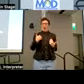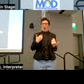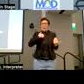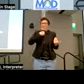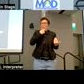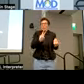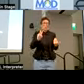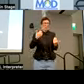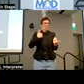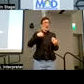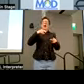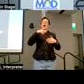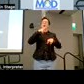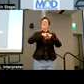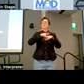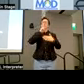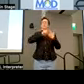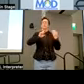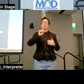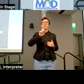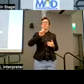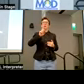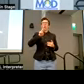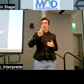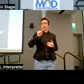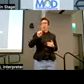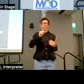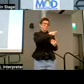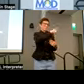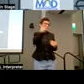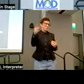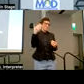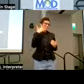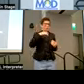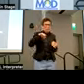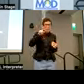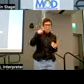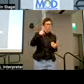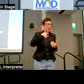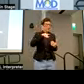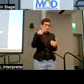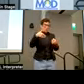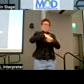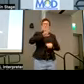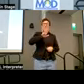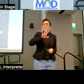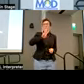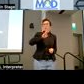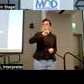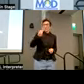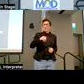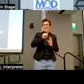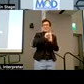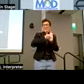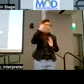cabinet secretary, Secretary Sutter. Does anybody know Secretary Sutter? I mean, half of state government, 54% of state government, right? She has a big voice, right? She's been after me for